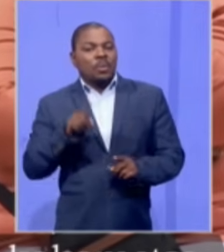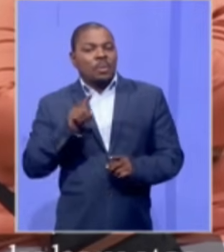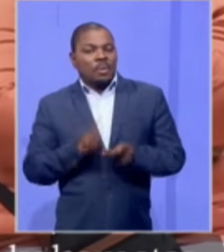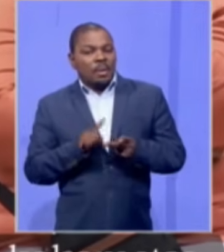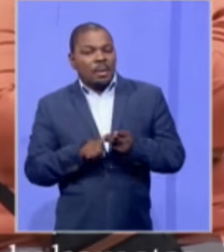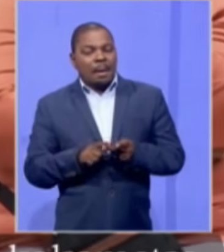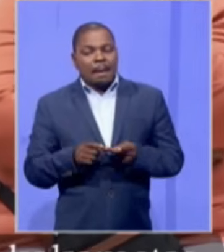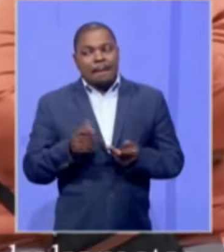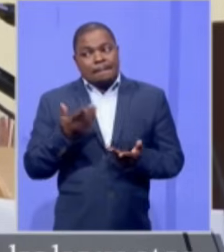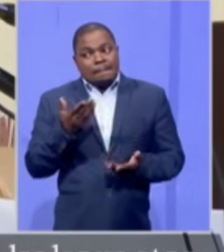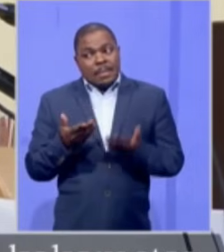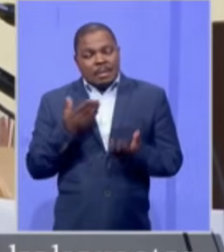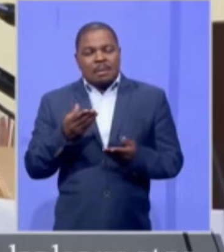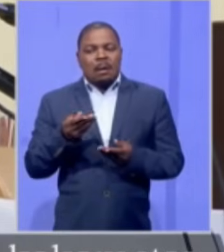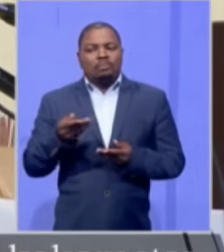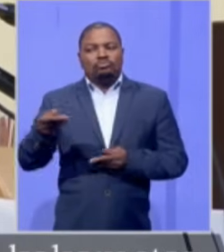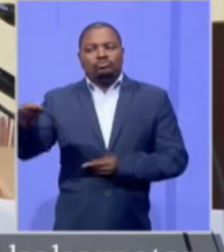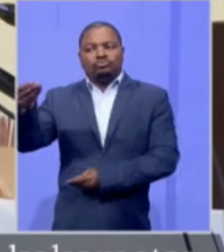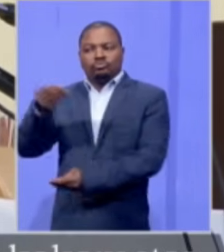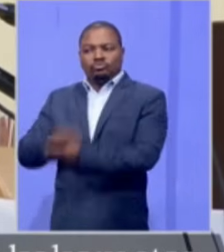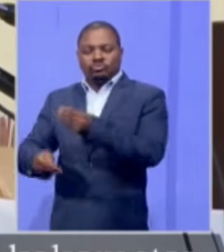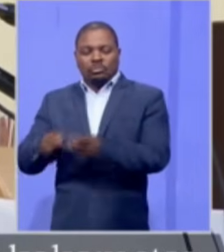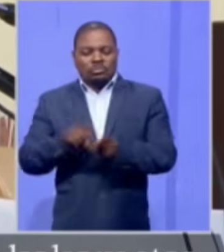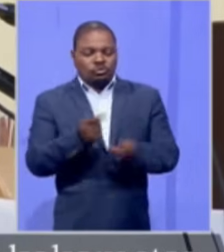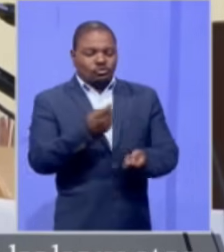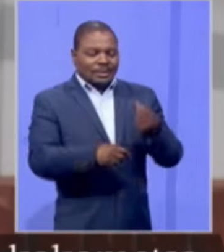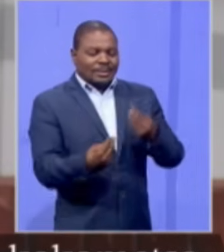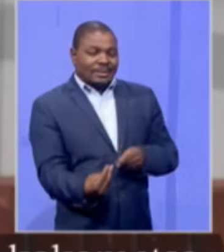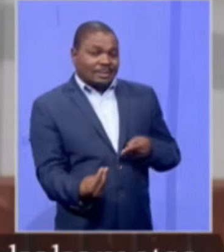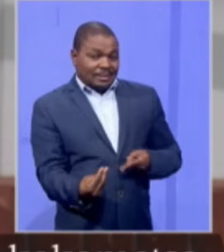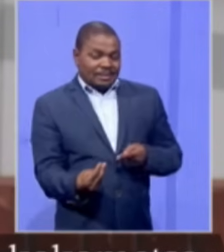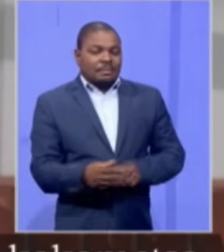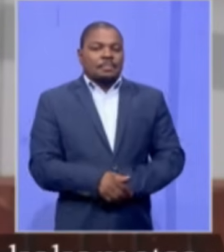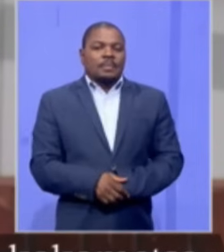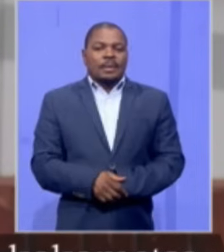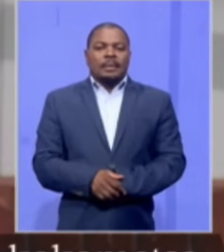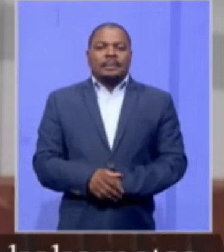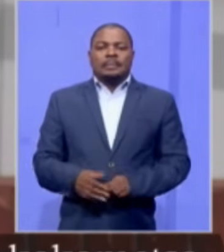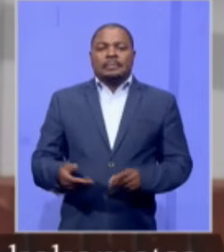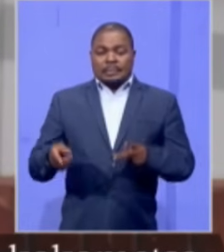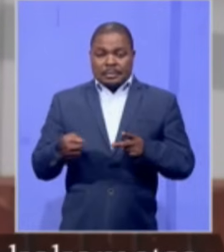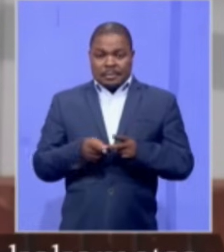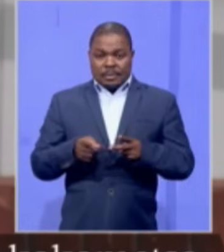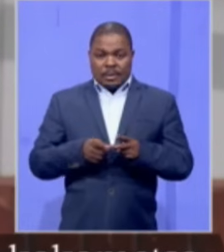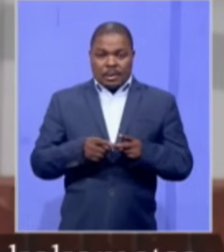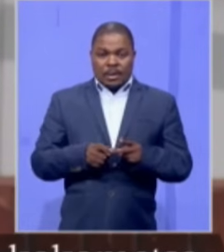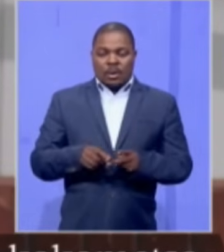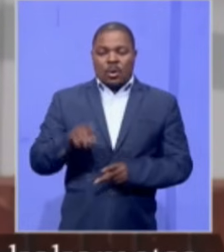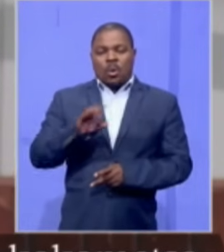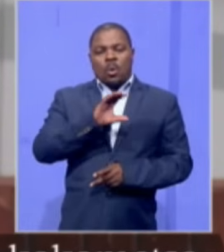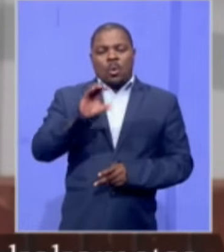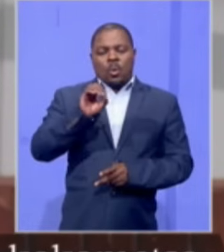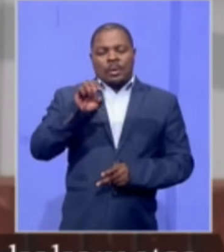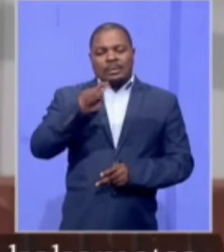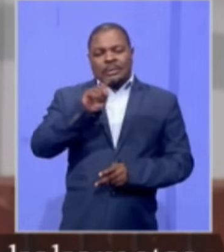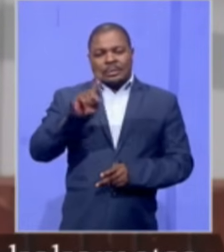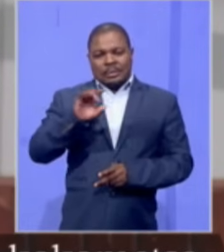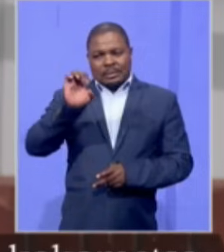exchanged for Jocelyn. What was interesting of Mr. Kutsia's,